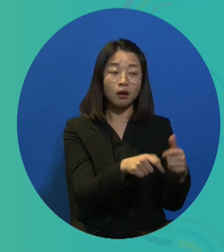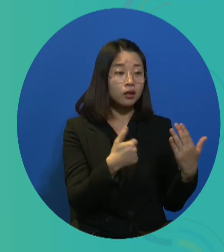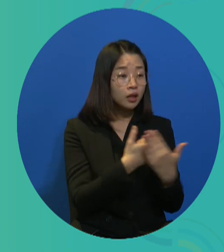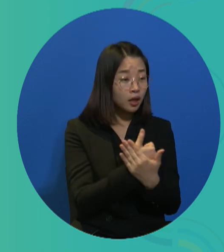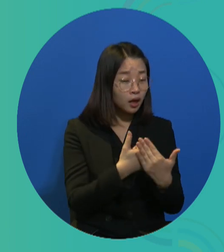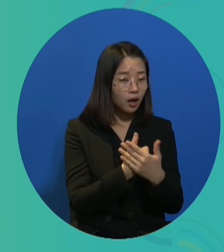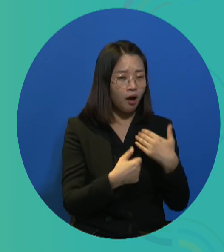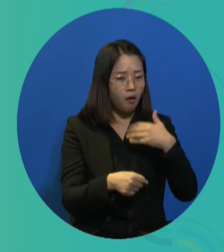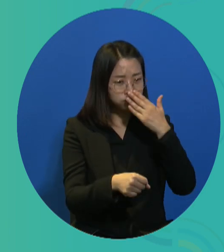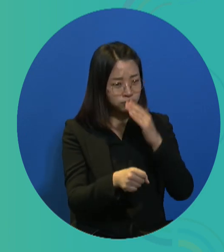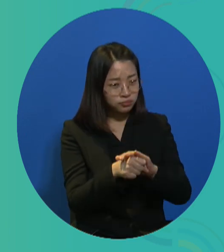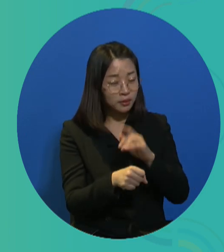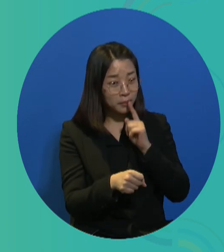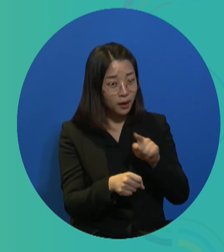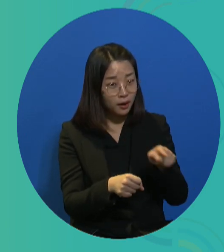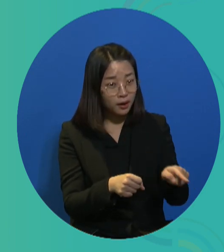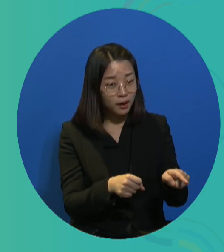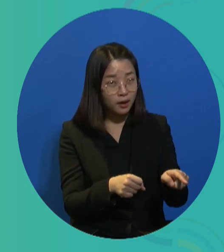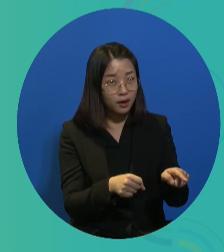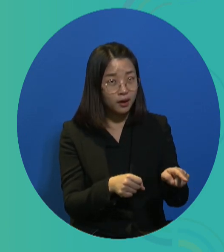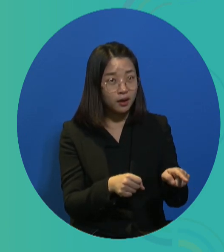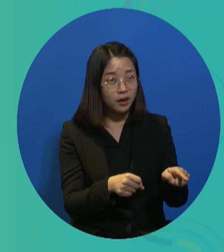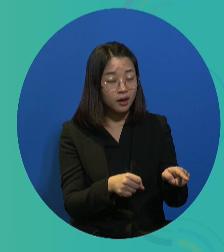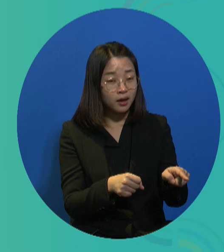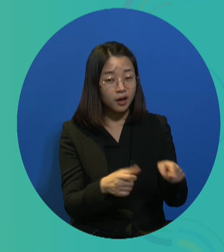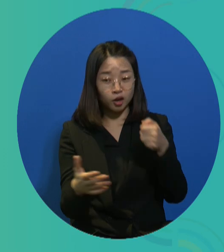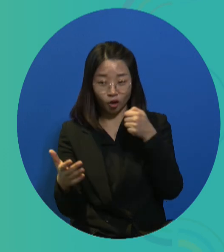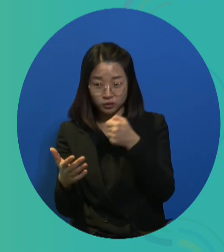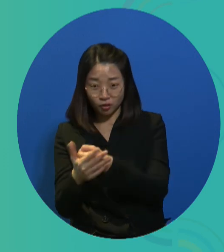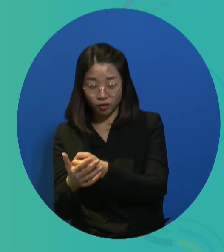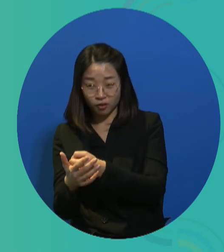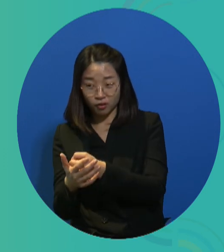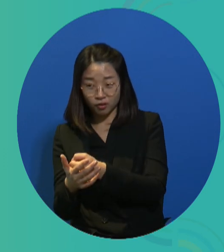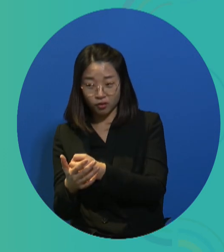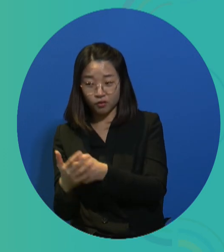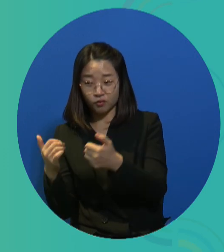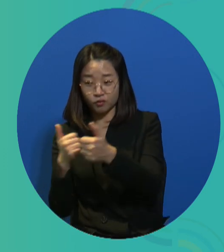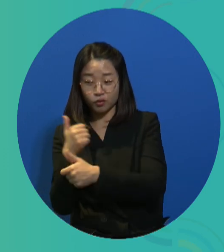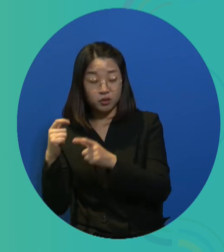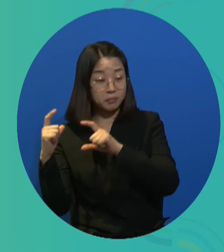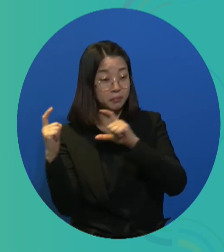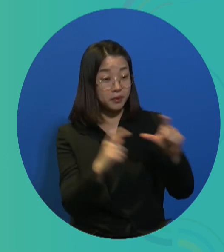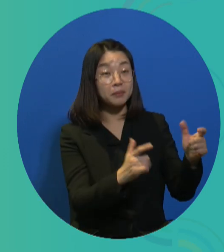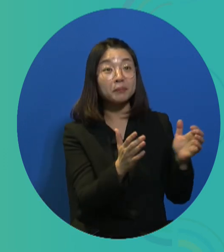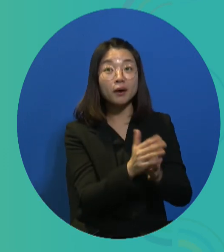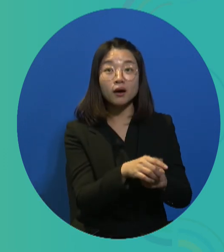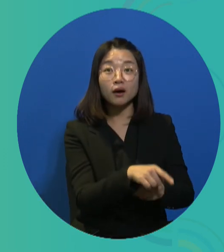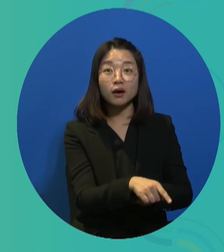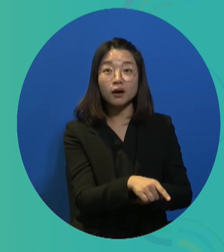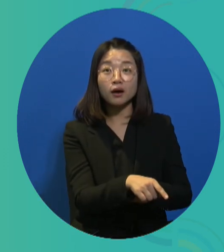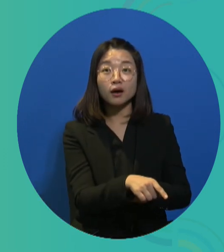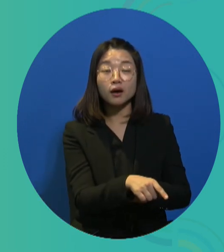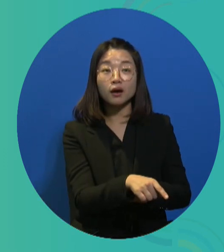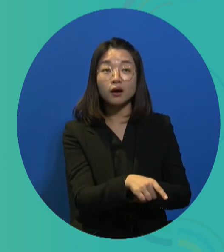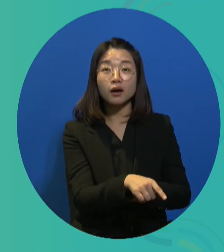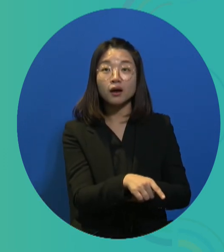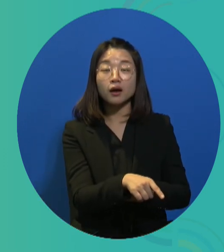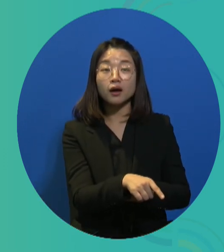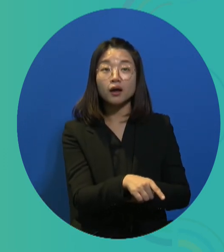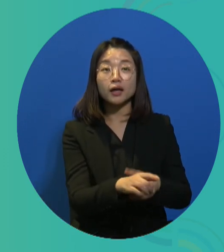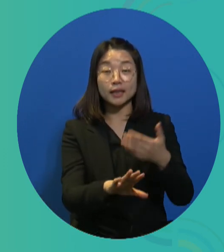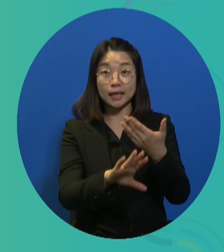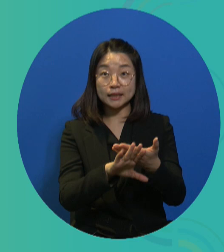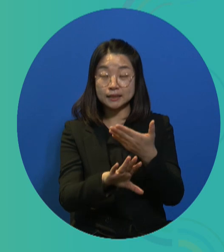treatment was filed, and it was ruled against the convention, and the committee made a good